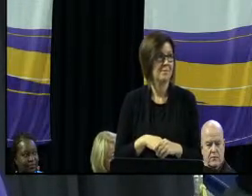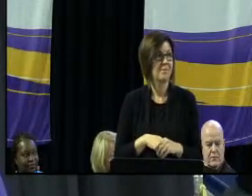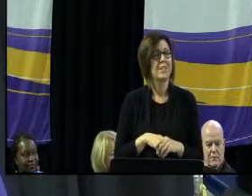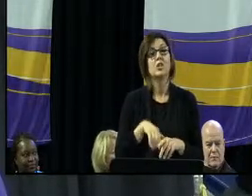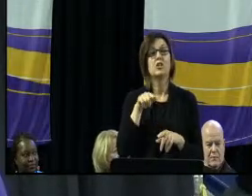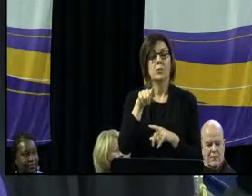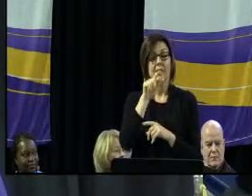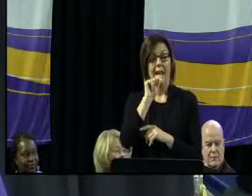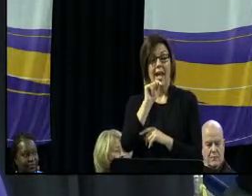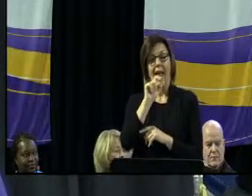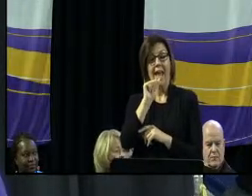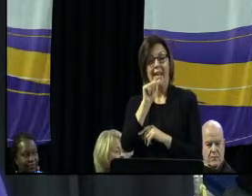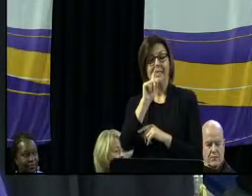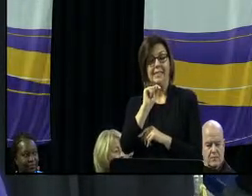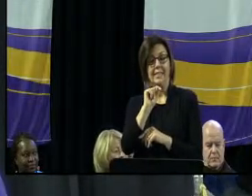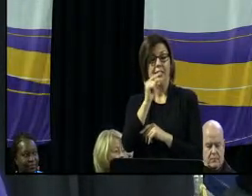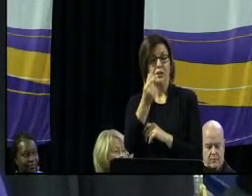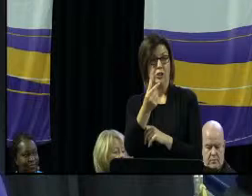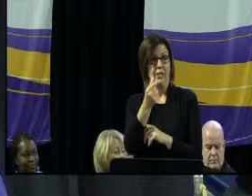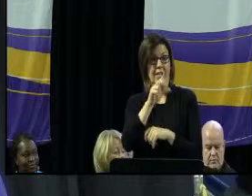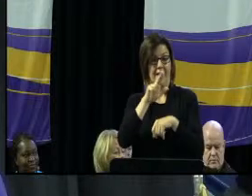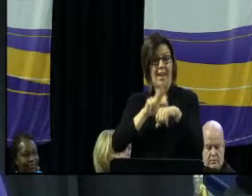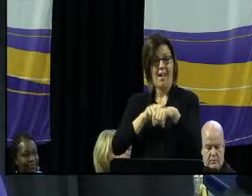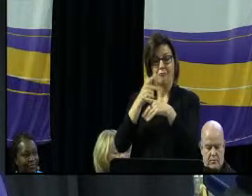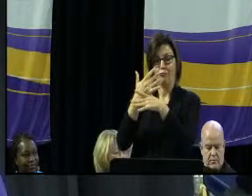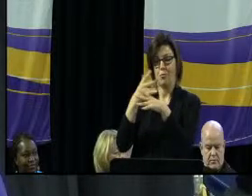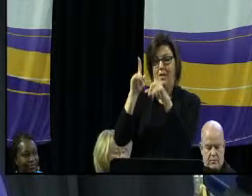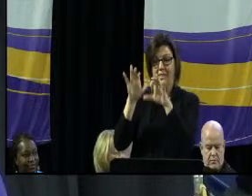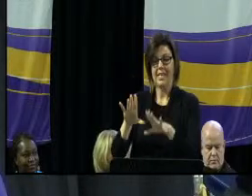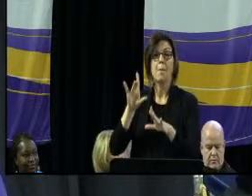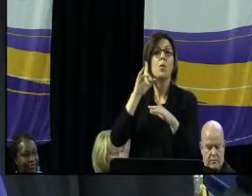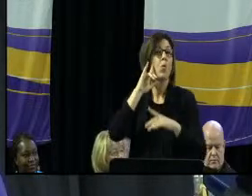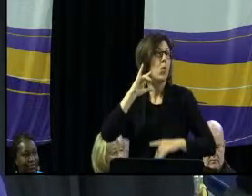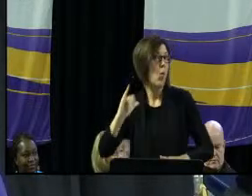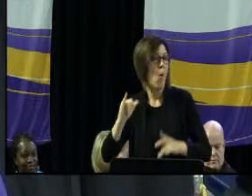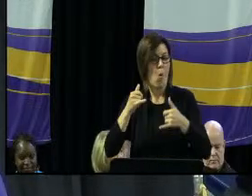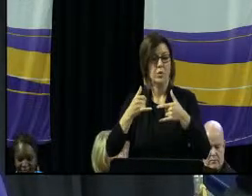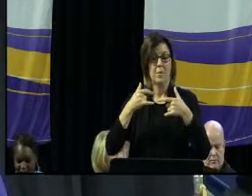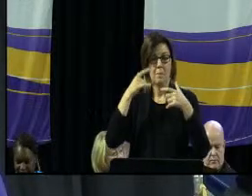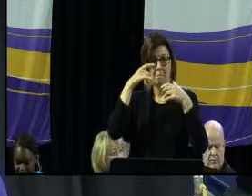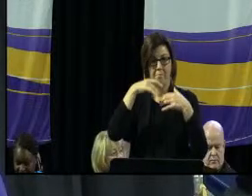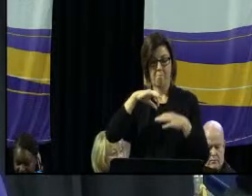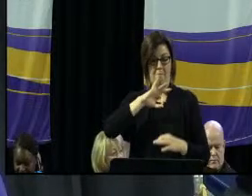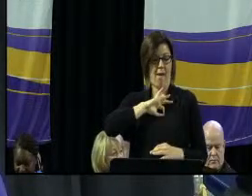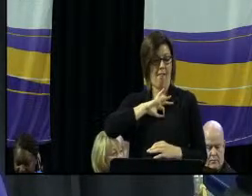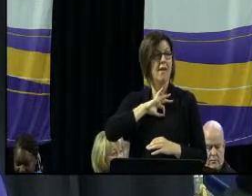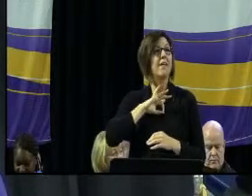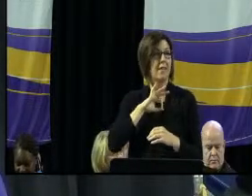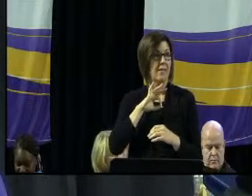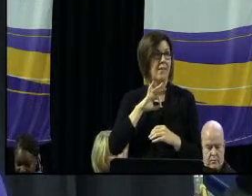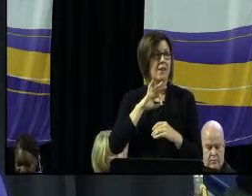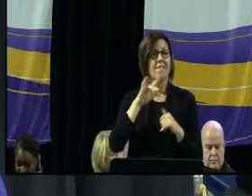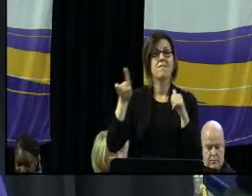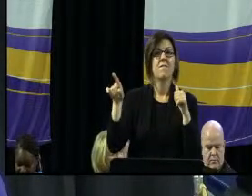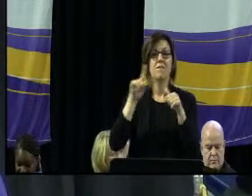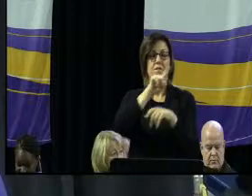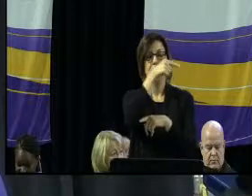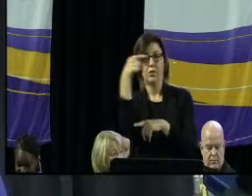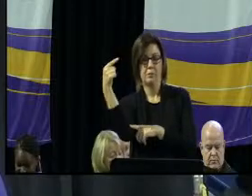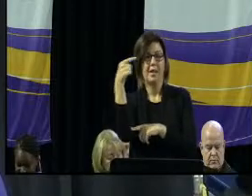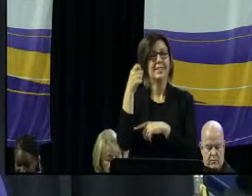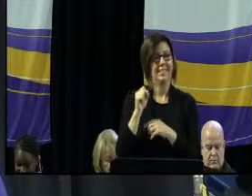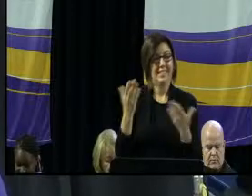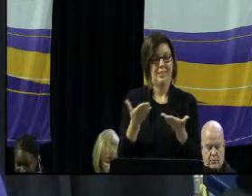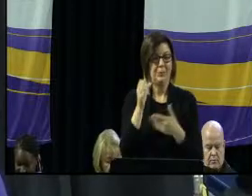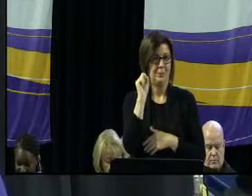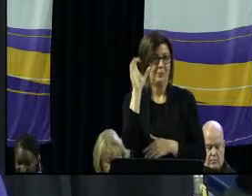AATG National German Exam Gold Medalist in 2020, placing first in South Carolina. Olivia is